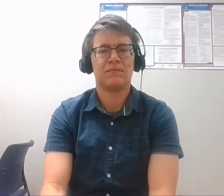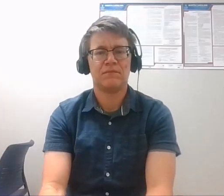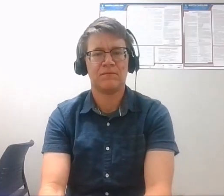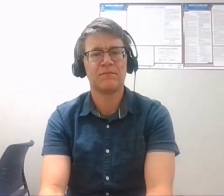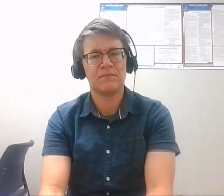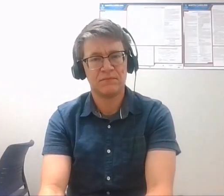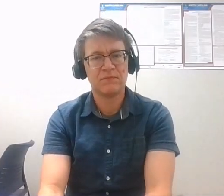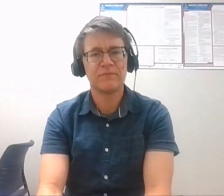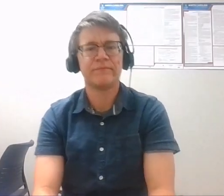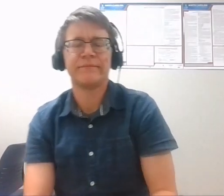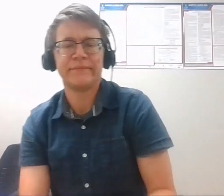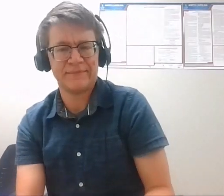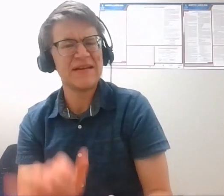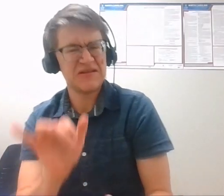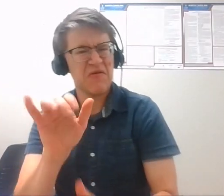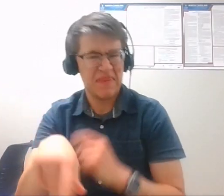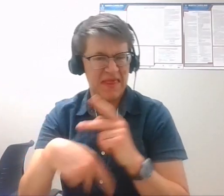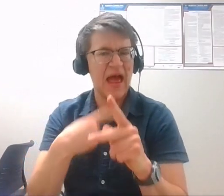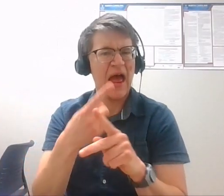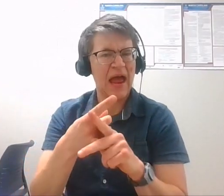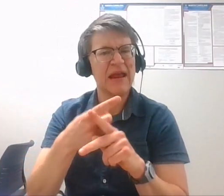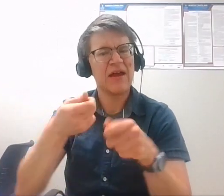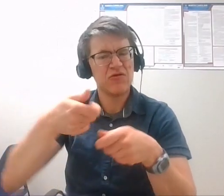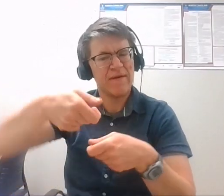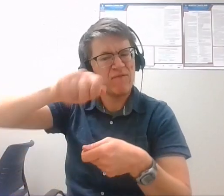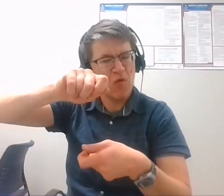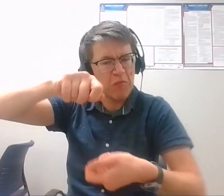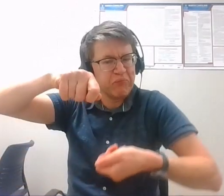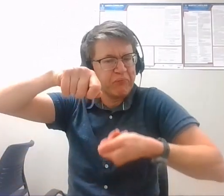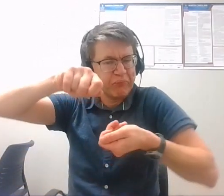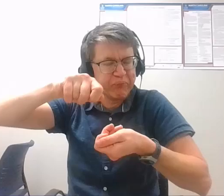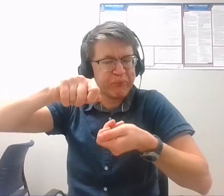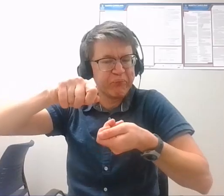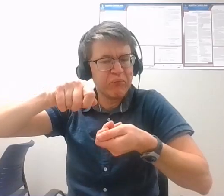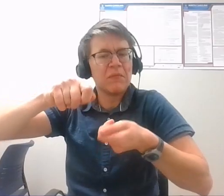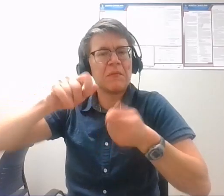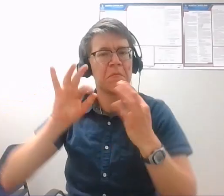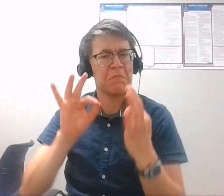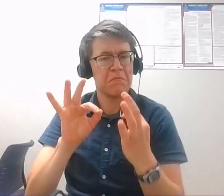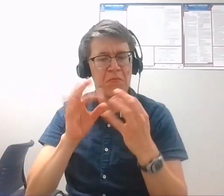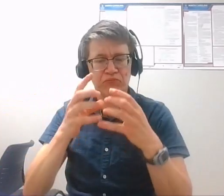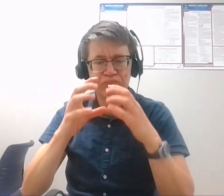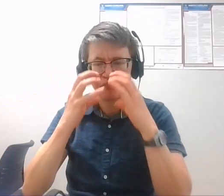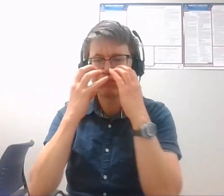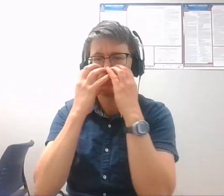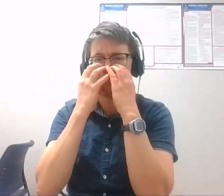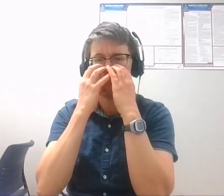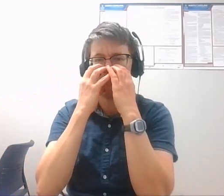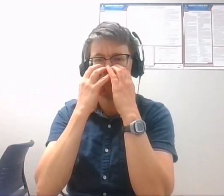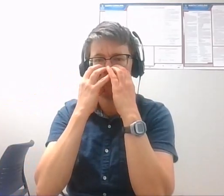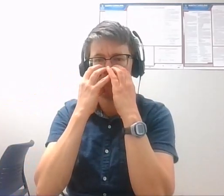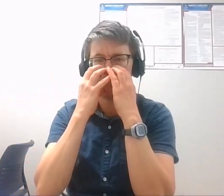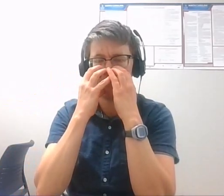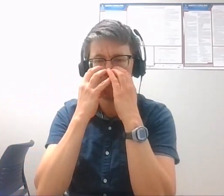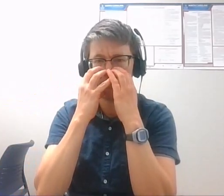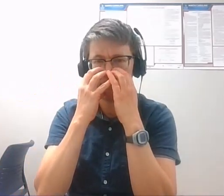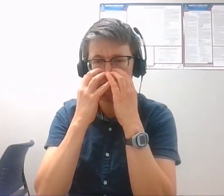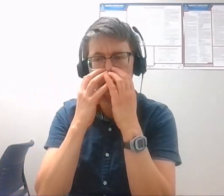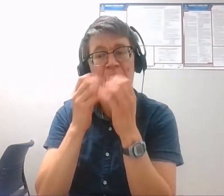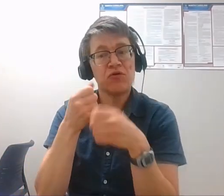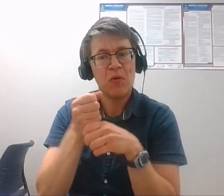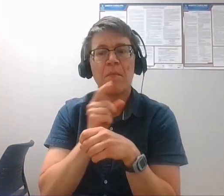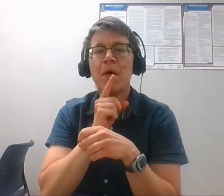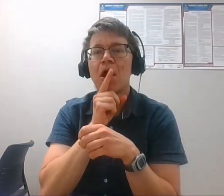Folded respirators are applied in a similar fashion, ensuring that the respirator is fully unfolded and has a tight seal with the